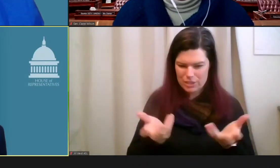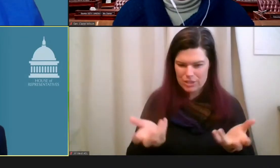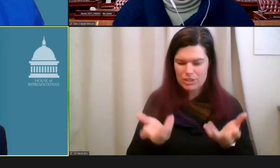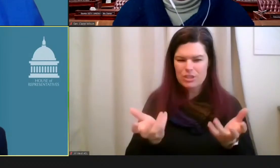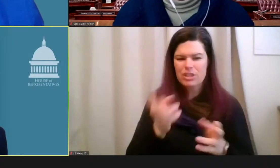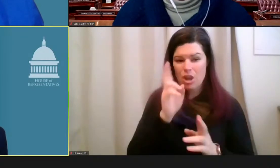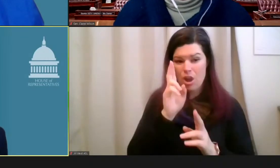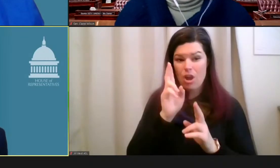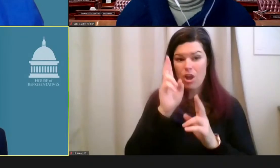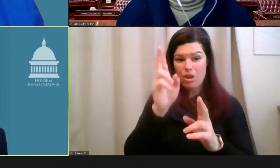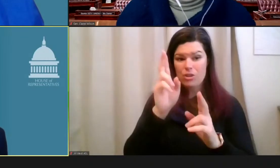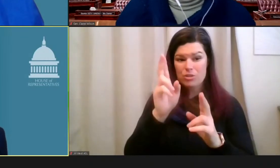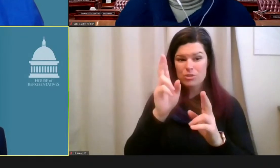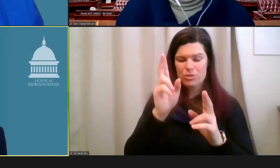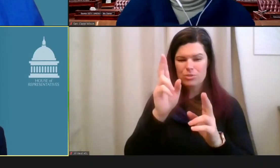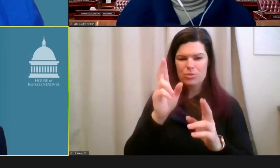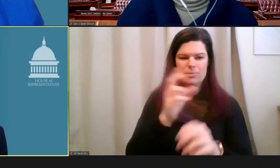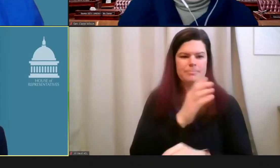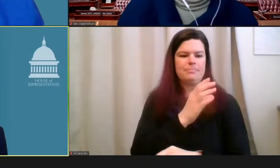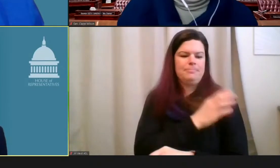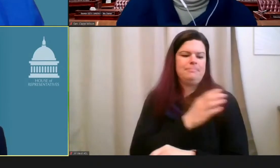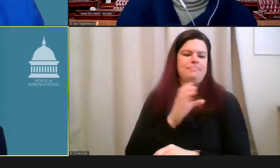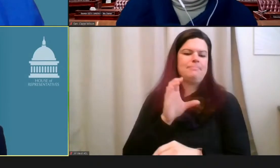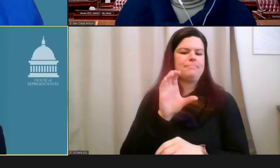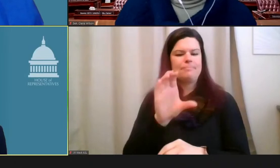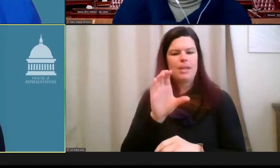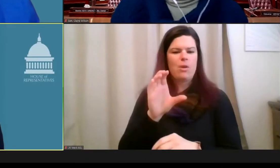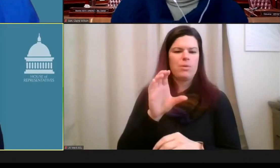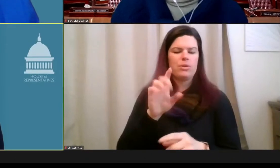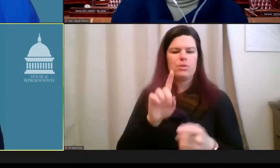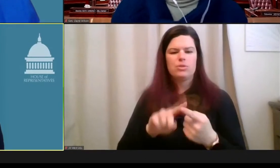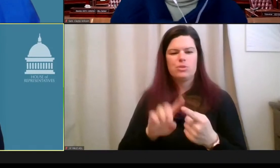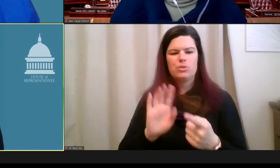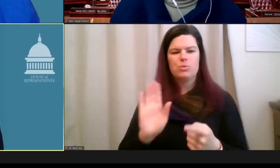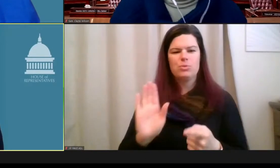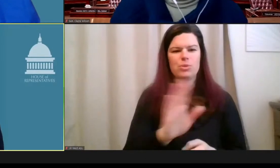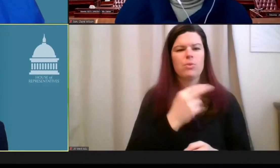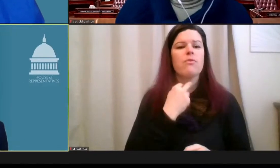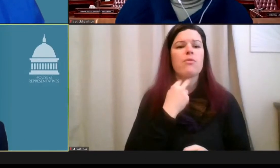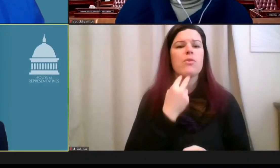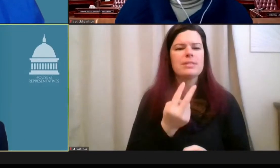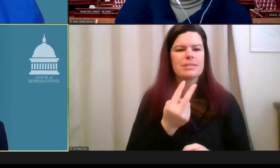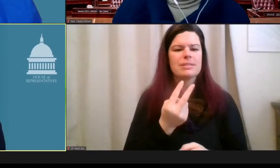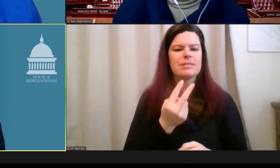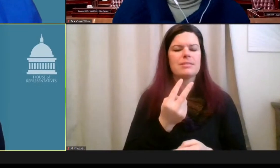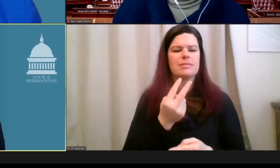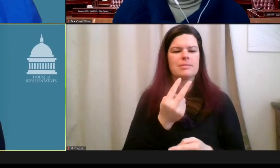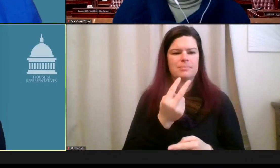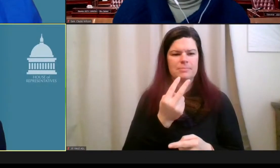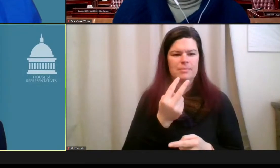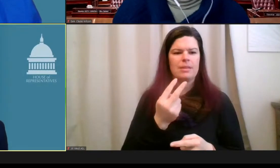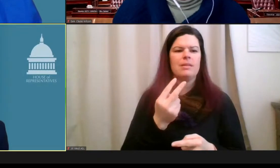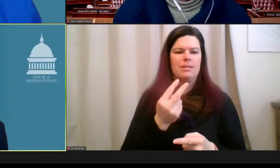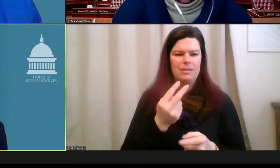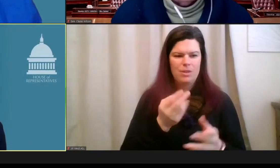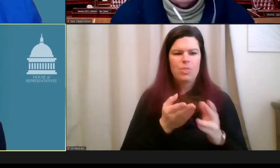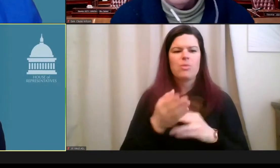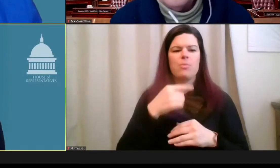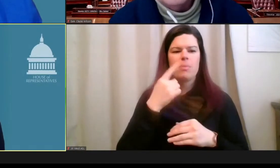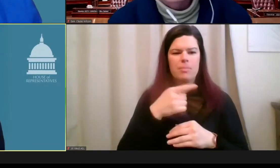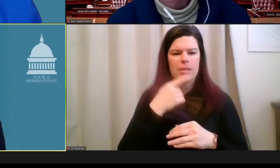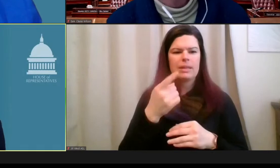many ways in this virtual reality, through public testimony and through communication with